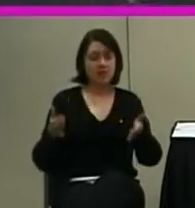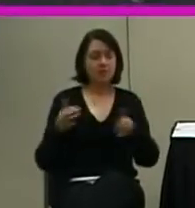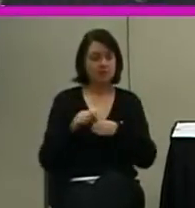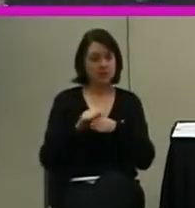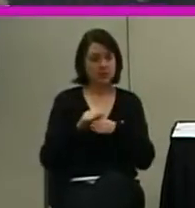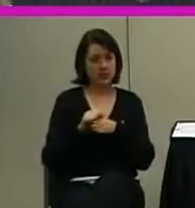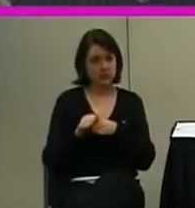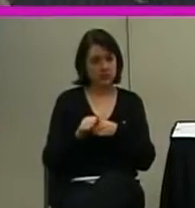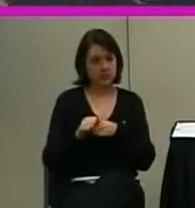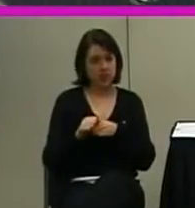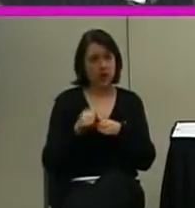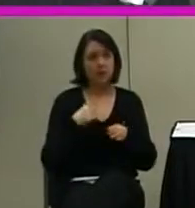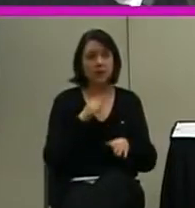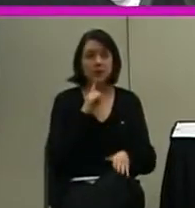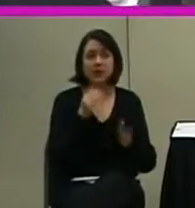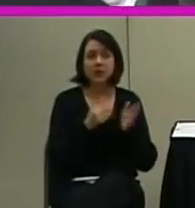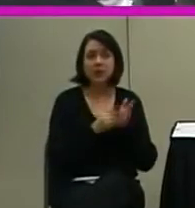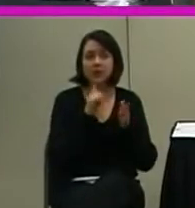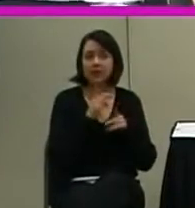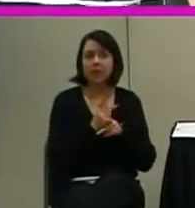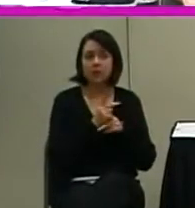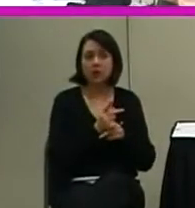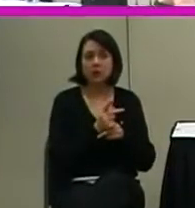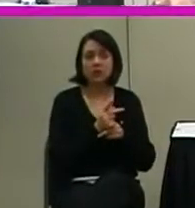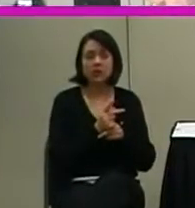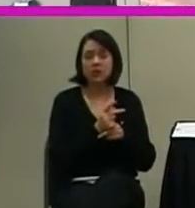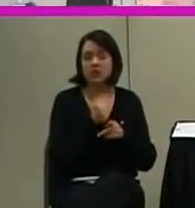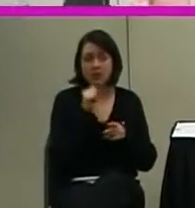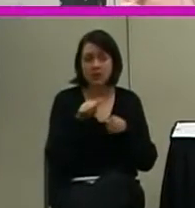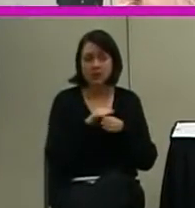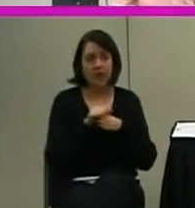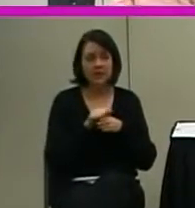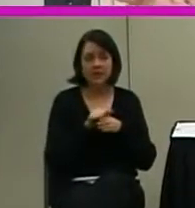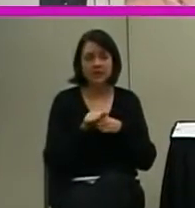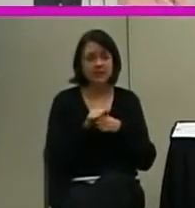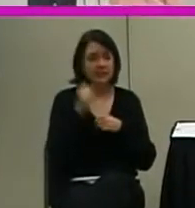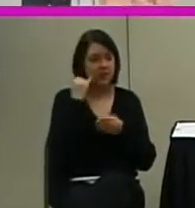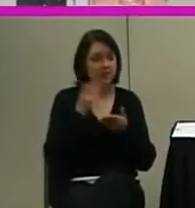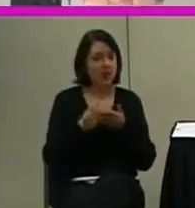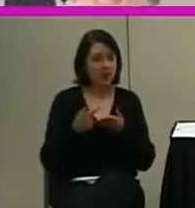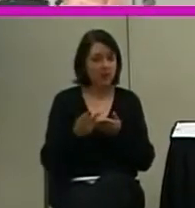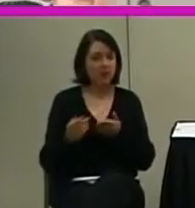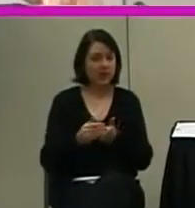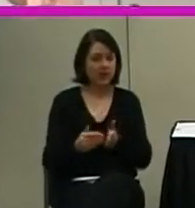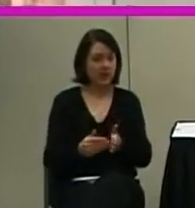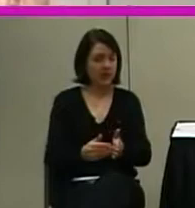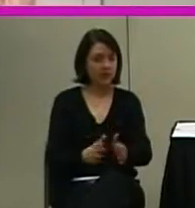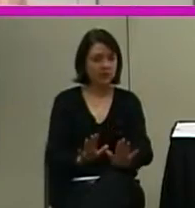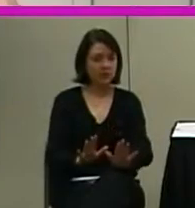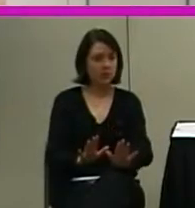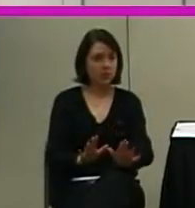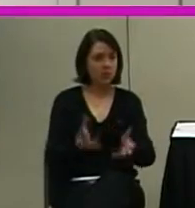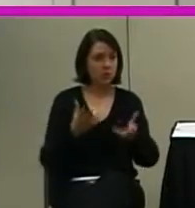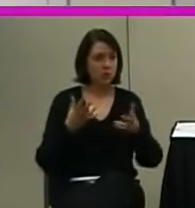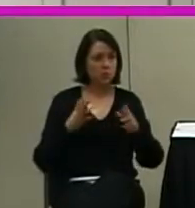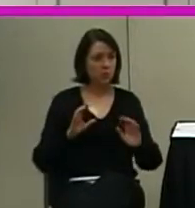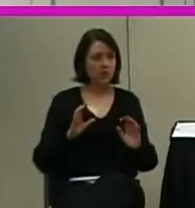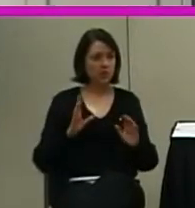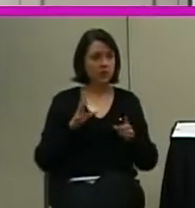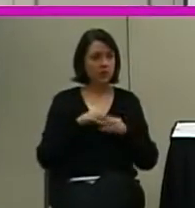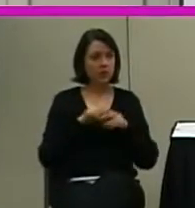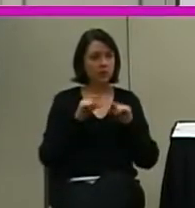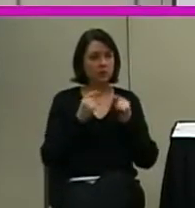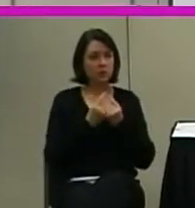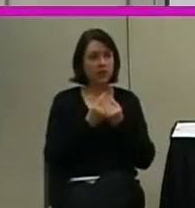do it. But I'm really, again, cautious of not letting them practice something that they failed at over and over already. I don't want them to come into this